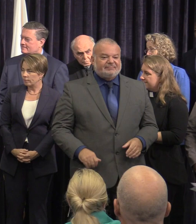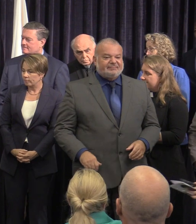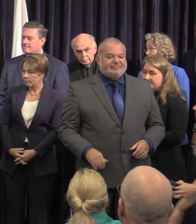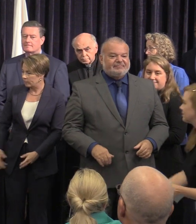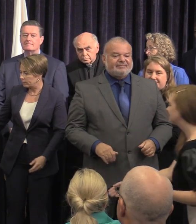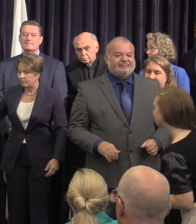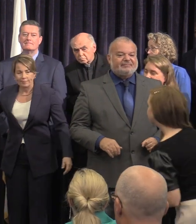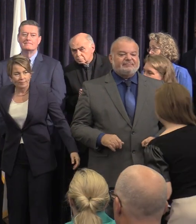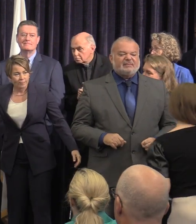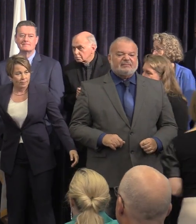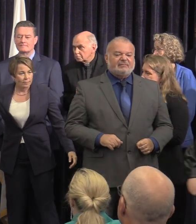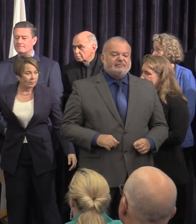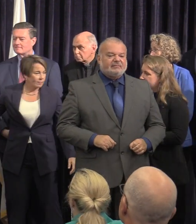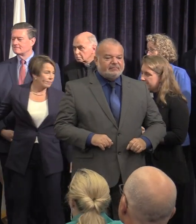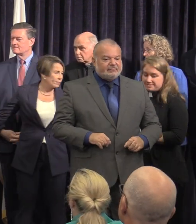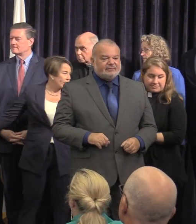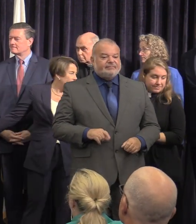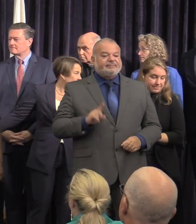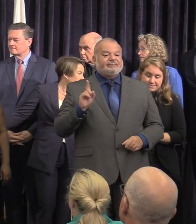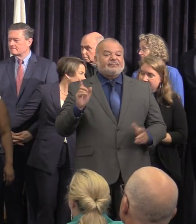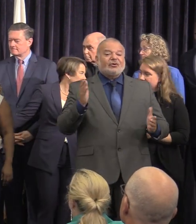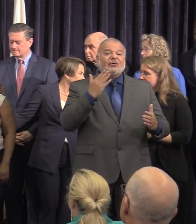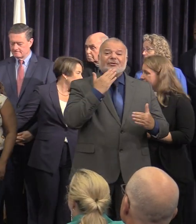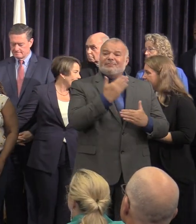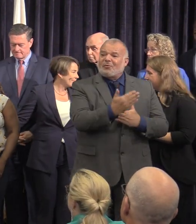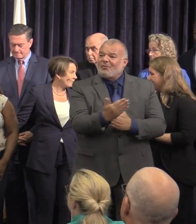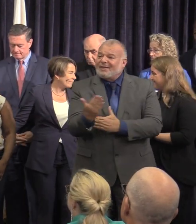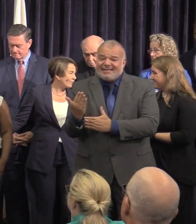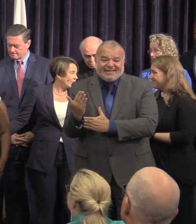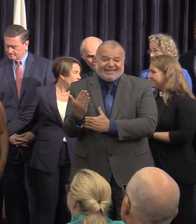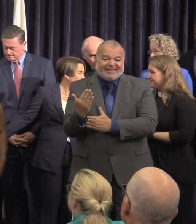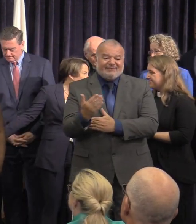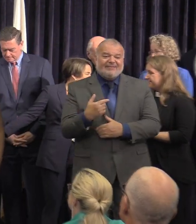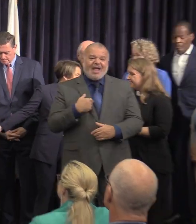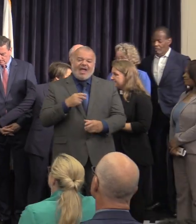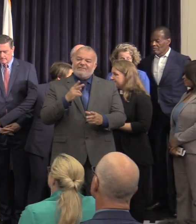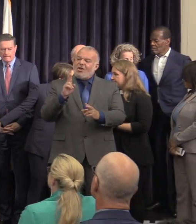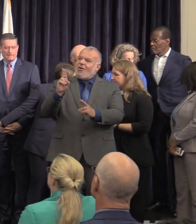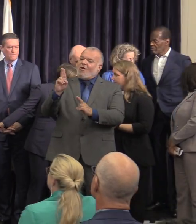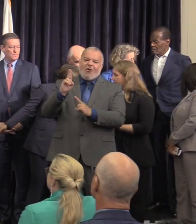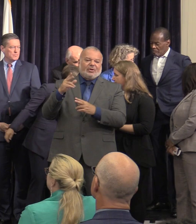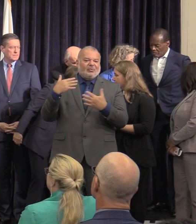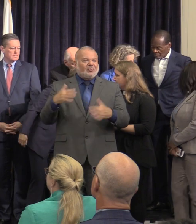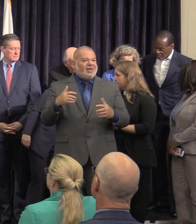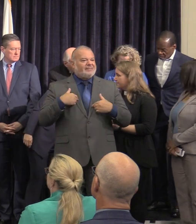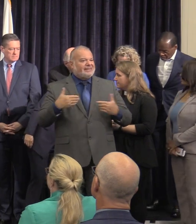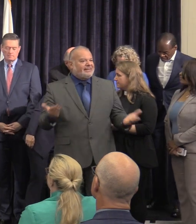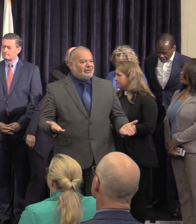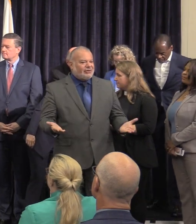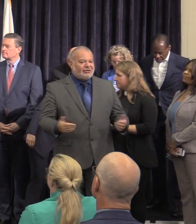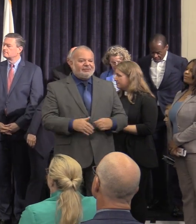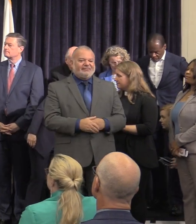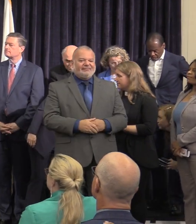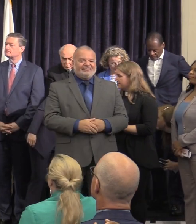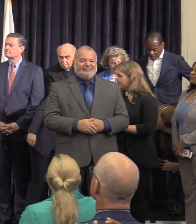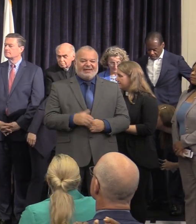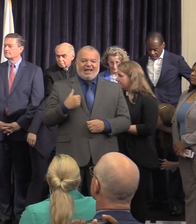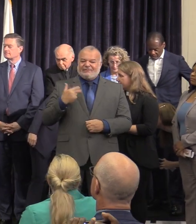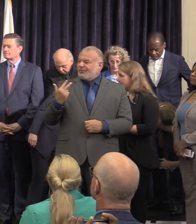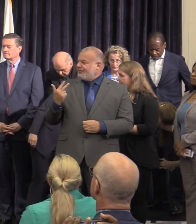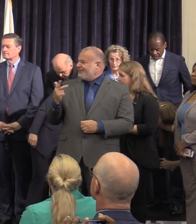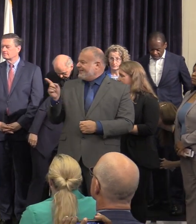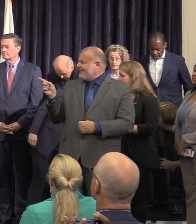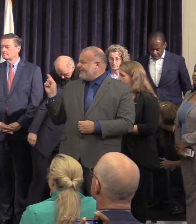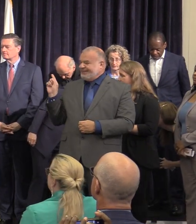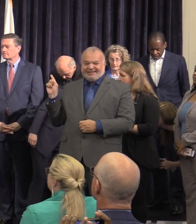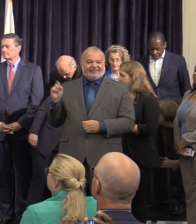Good morning, everyone. It is such an honor for me to be here this morning with three wonderful individuals that I